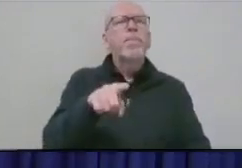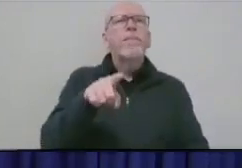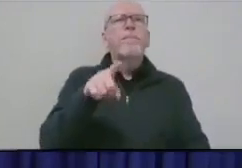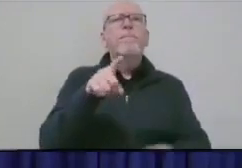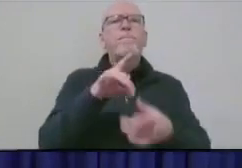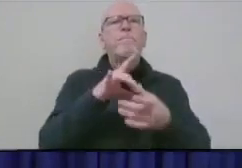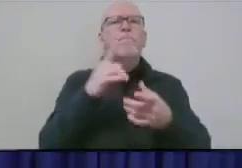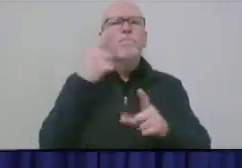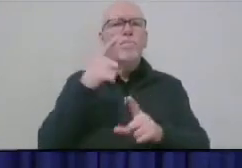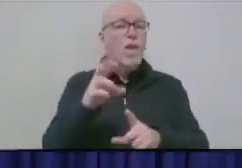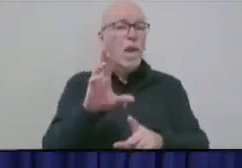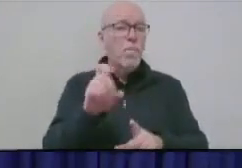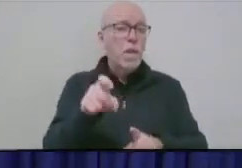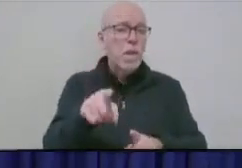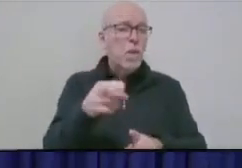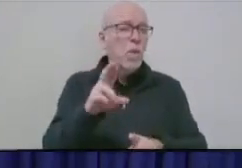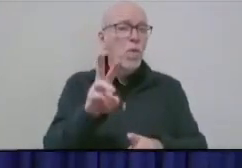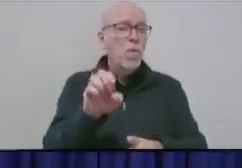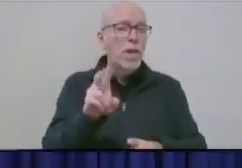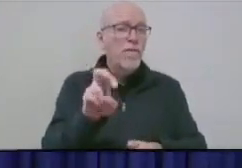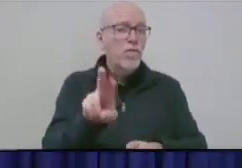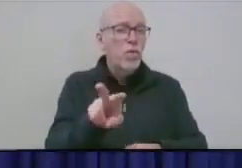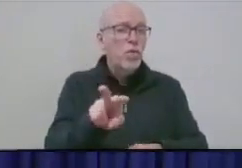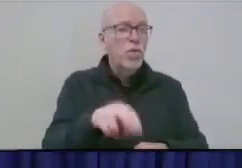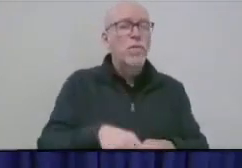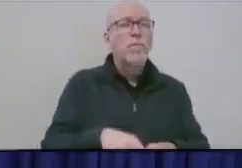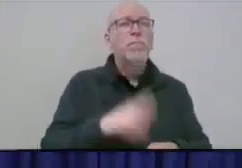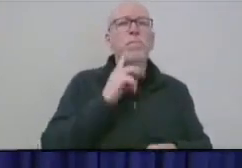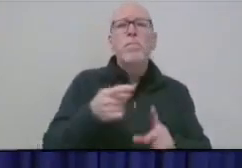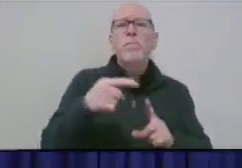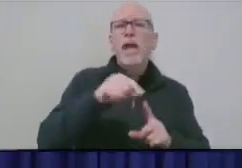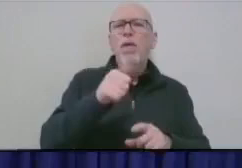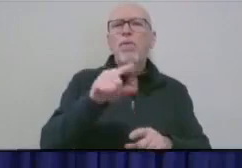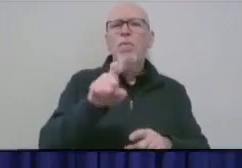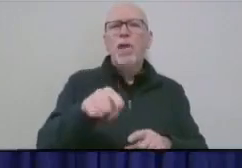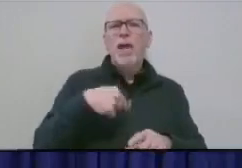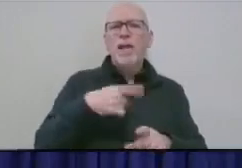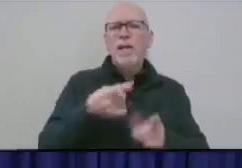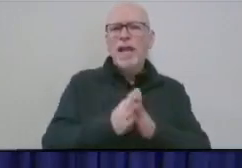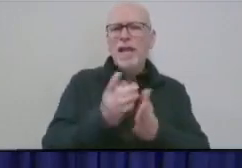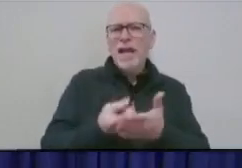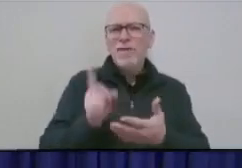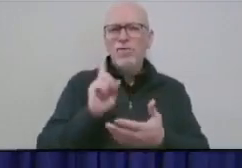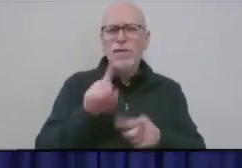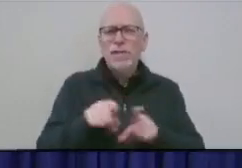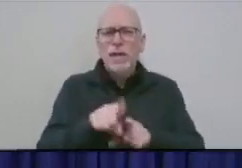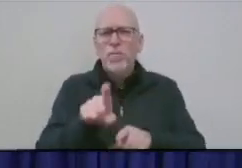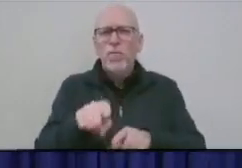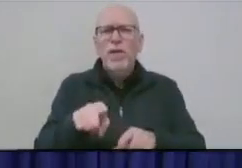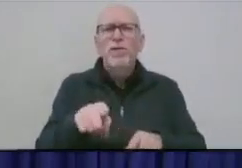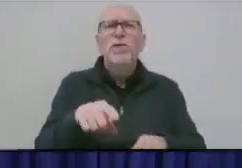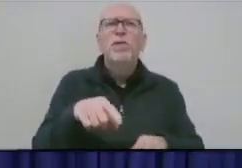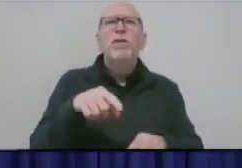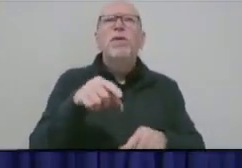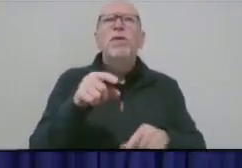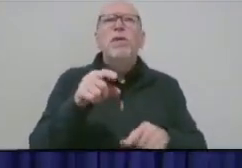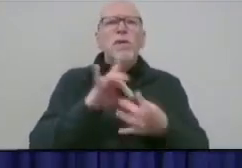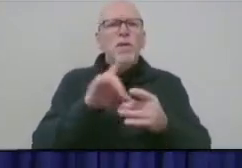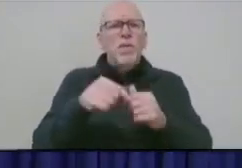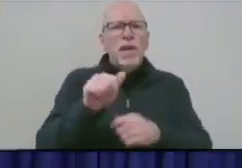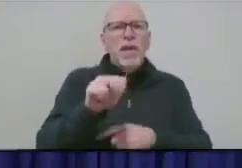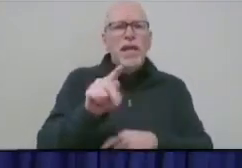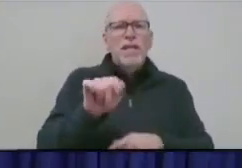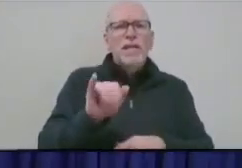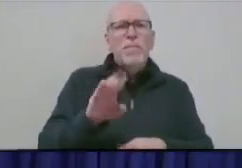it's for you, Dr. Box or Dr. Weaver, going back to a question I asked last week, and that was about the antibody